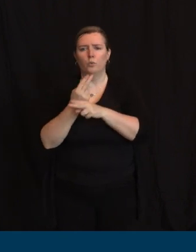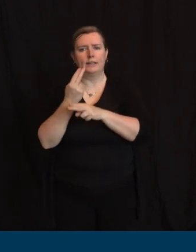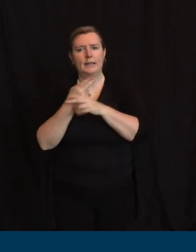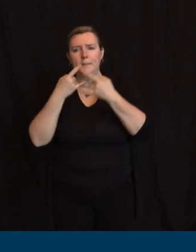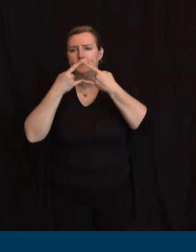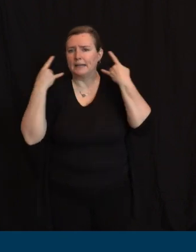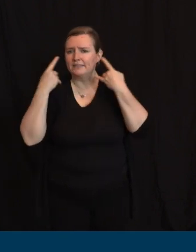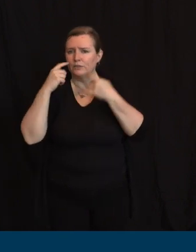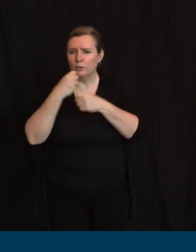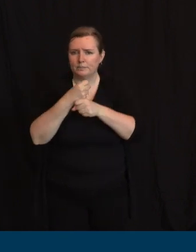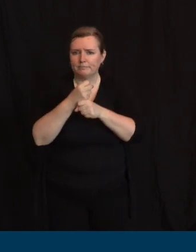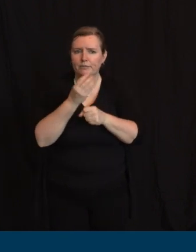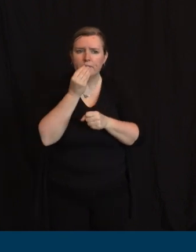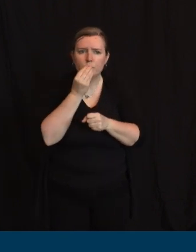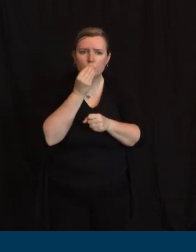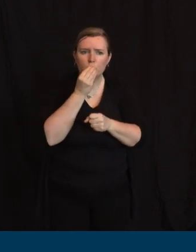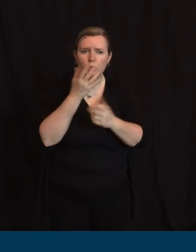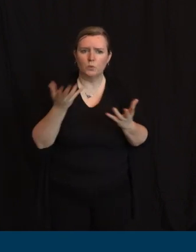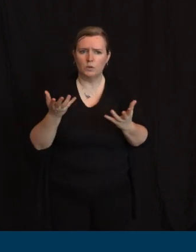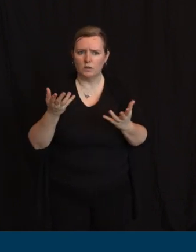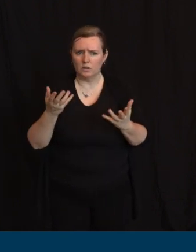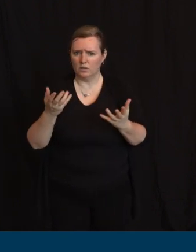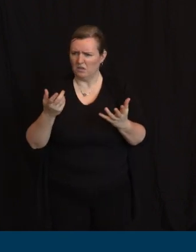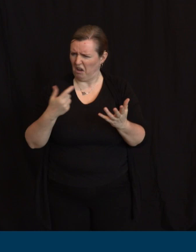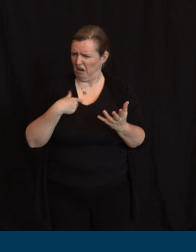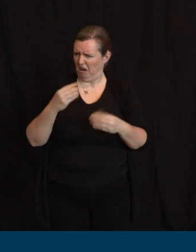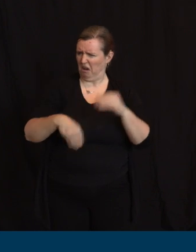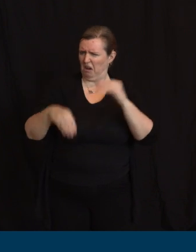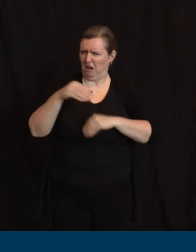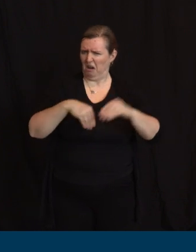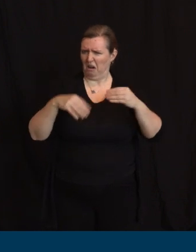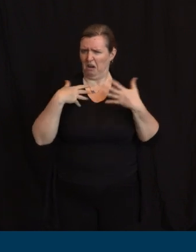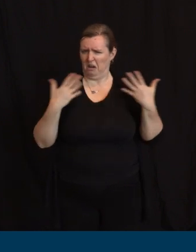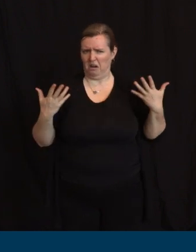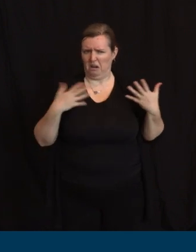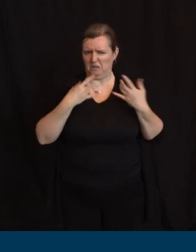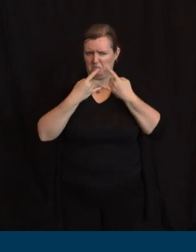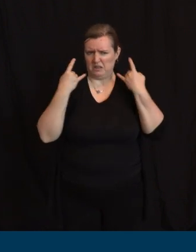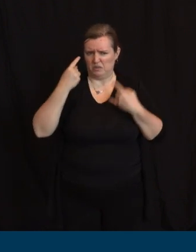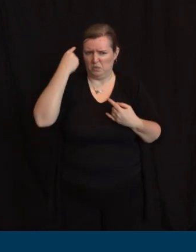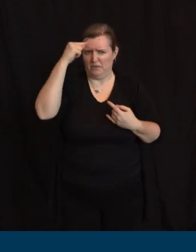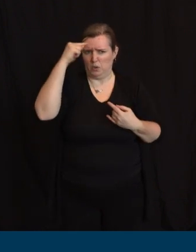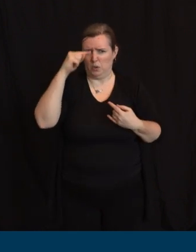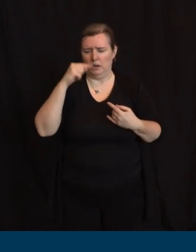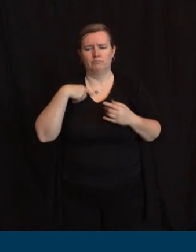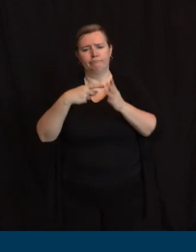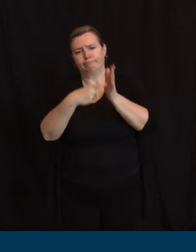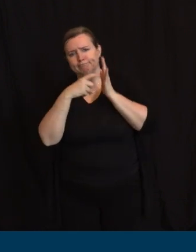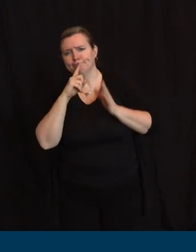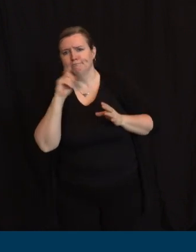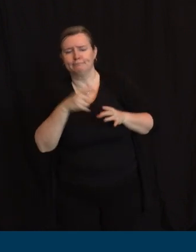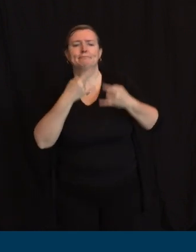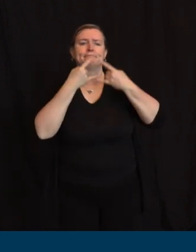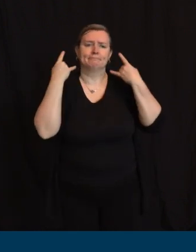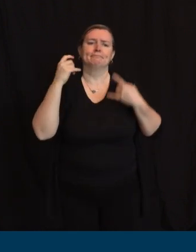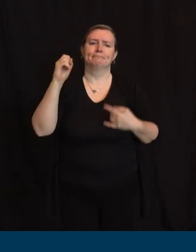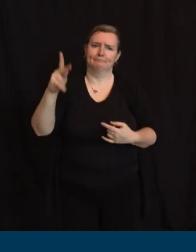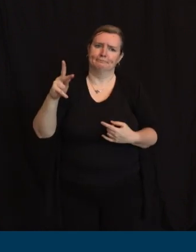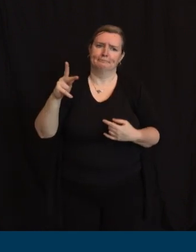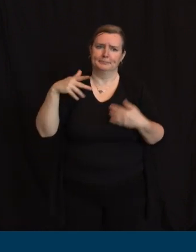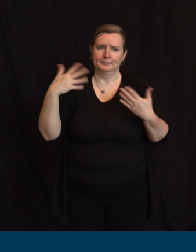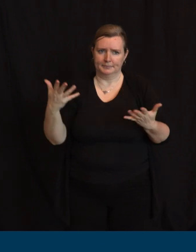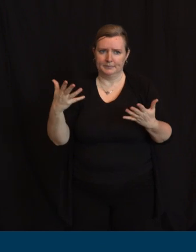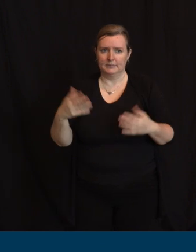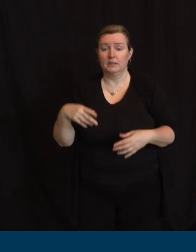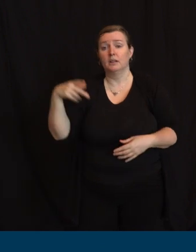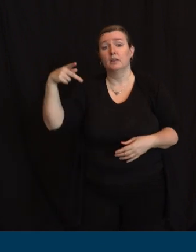and they were cited for not having the coverings on. In Jersey City, after 3 days in a row of offering warnings at a